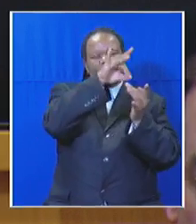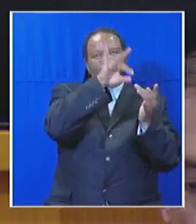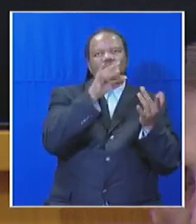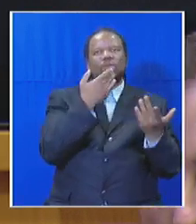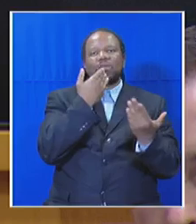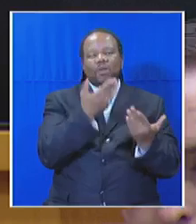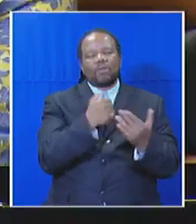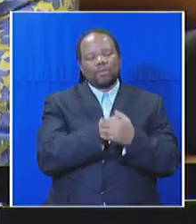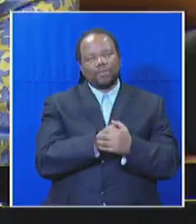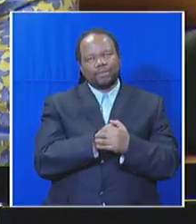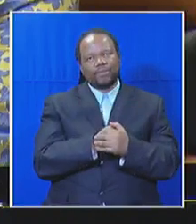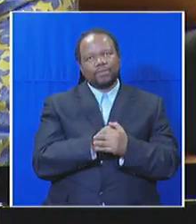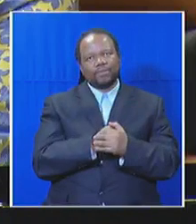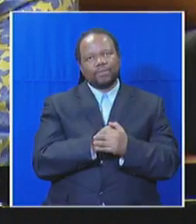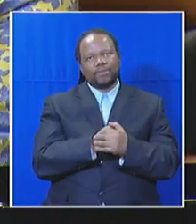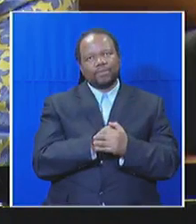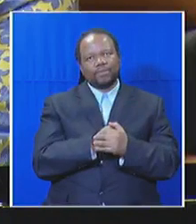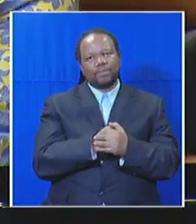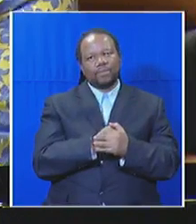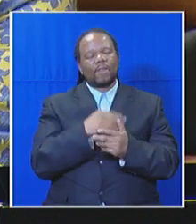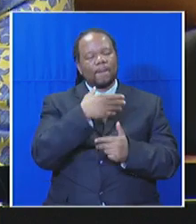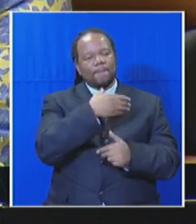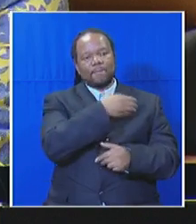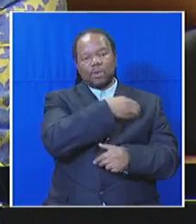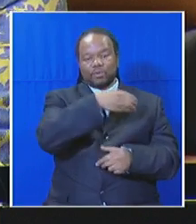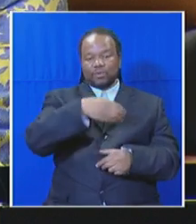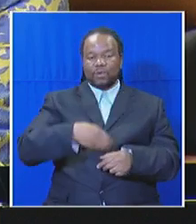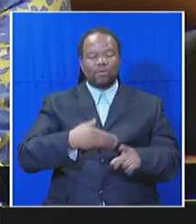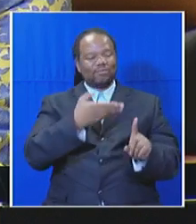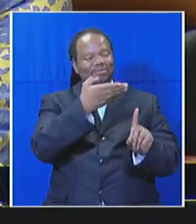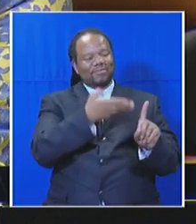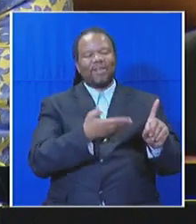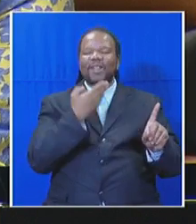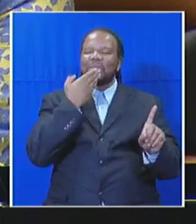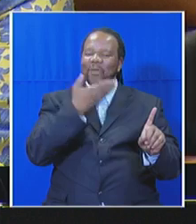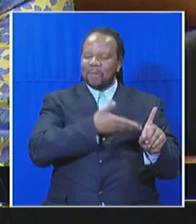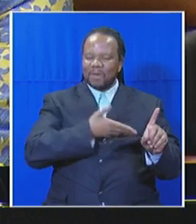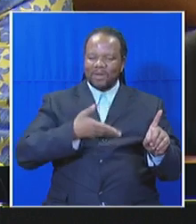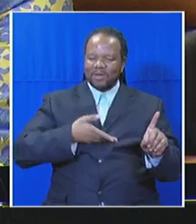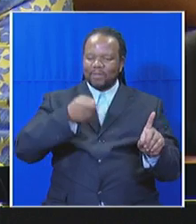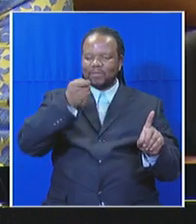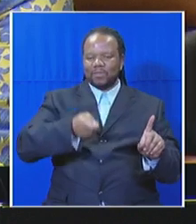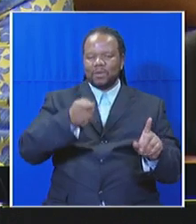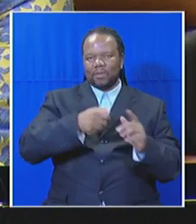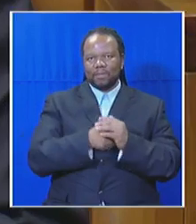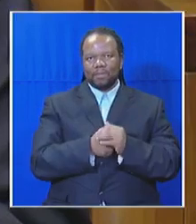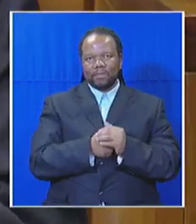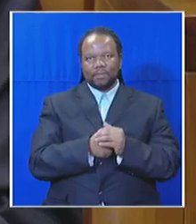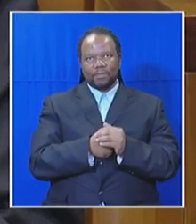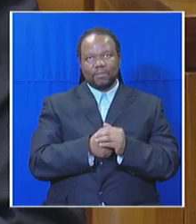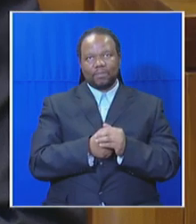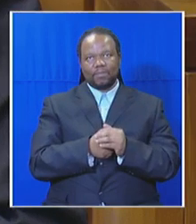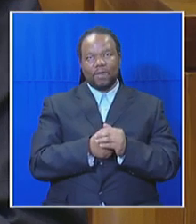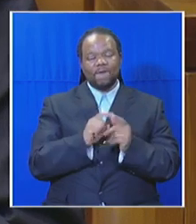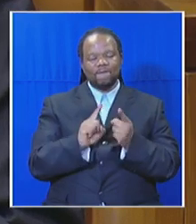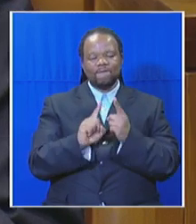you. The Honorable the President. No, thank you, Madam Chair, Madam Speaker. No, firstly,